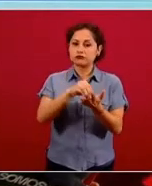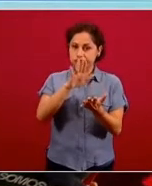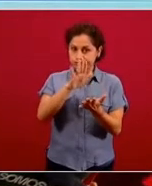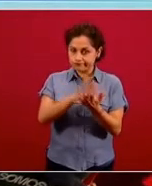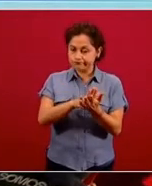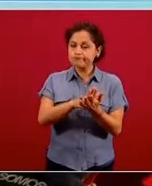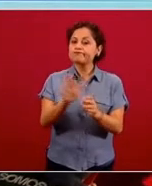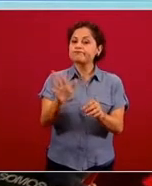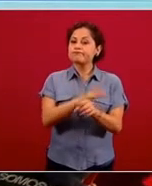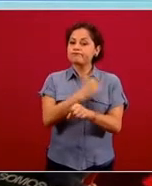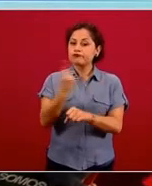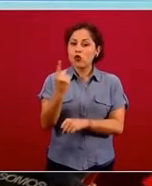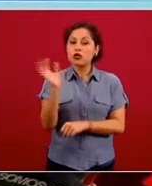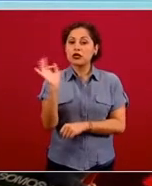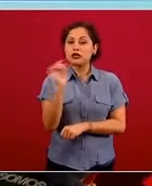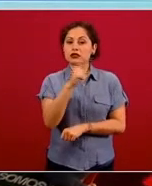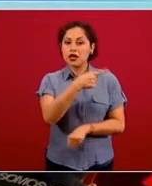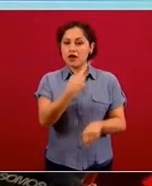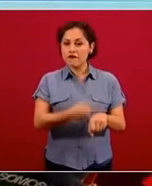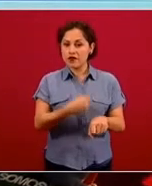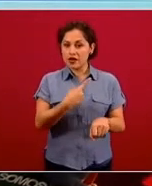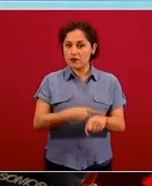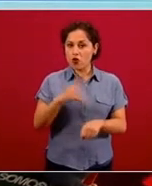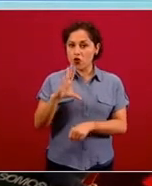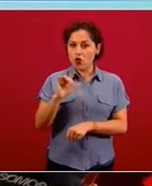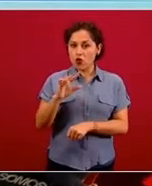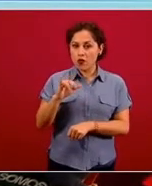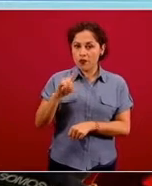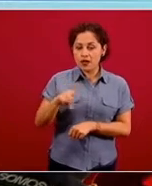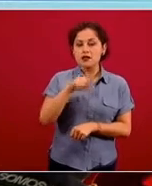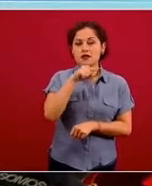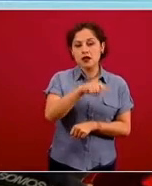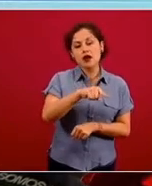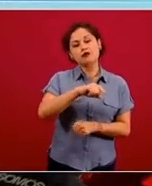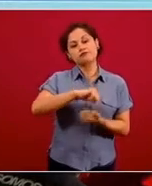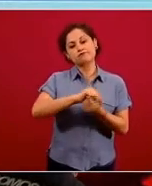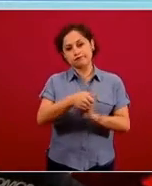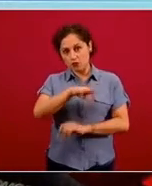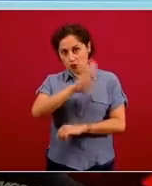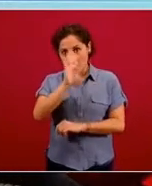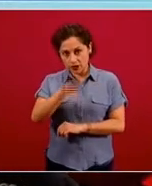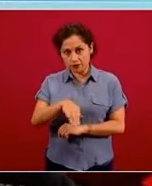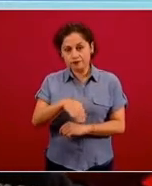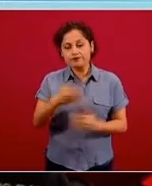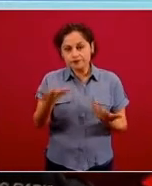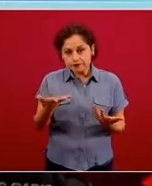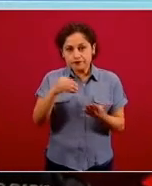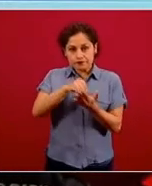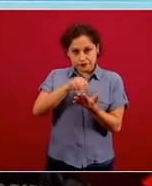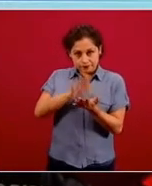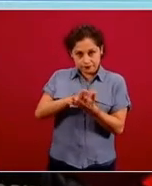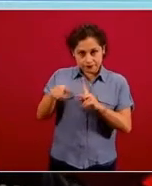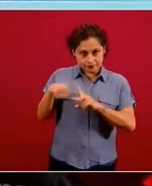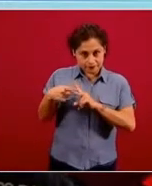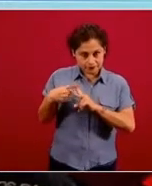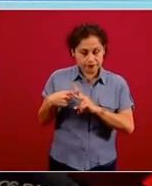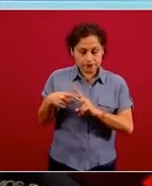a COVID-infected patient, then the medical committee that will determine the status of